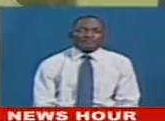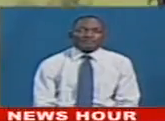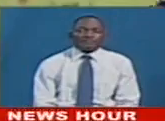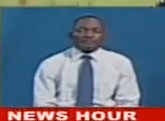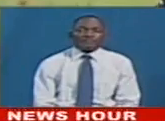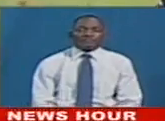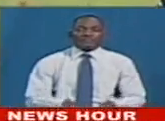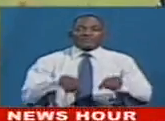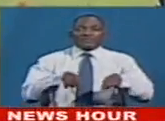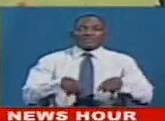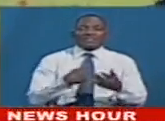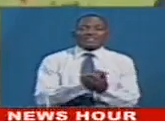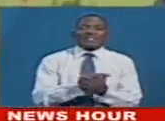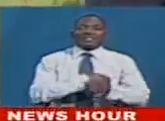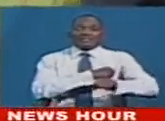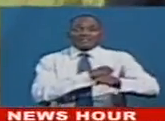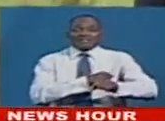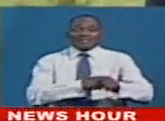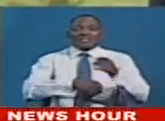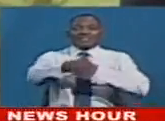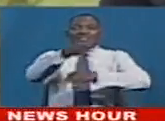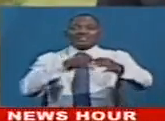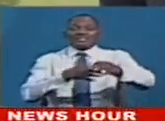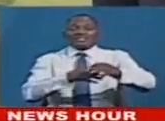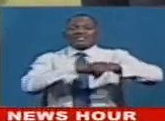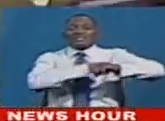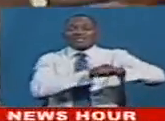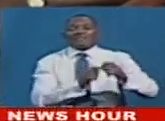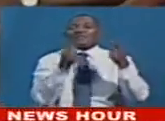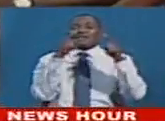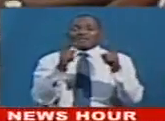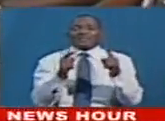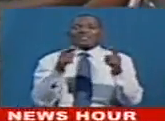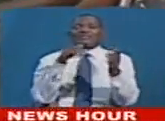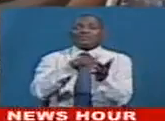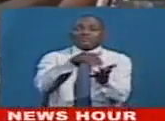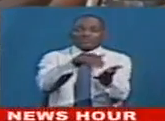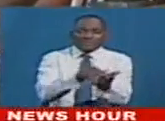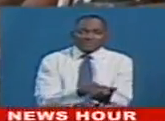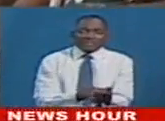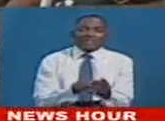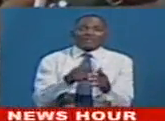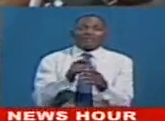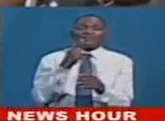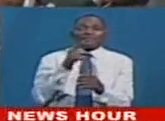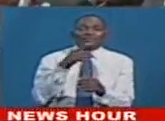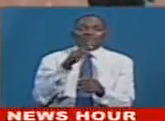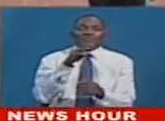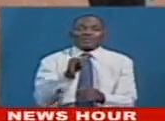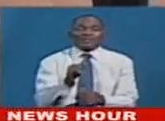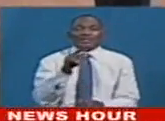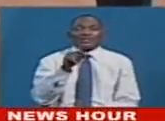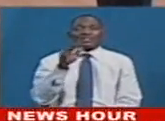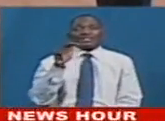In the Ghana Armed Forces, guard changing is a daily occurrence in every unit. Instituted on the 5th of